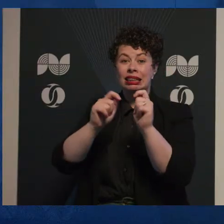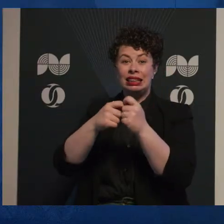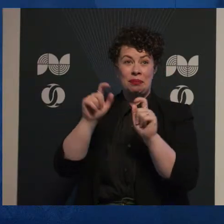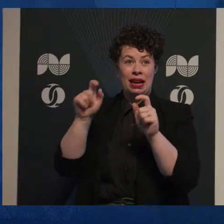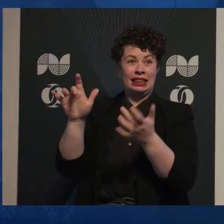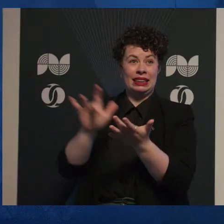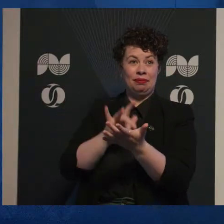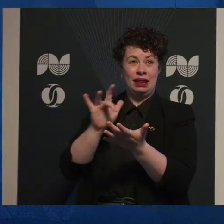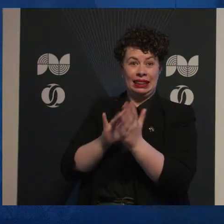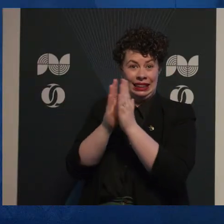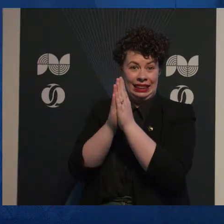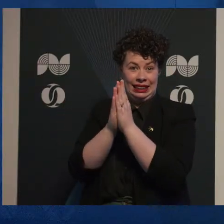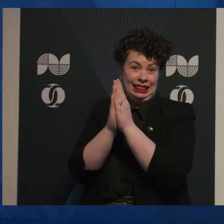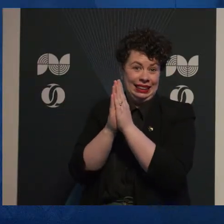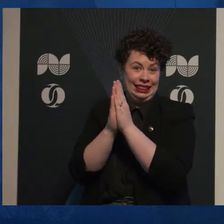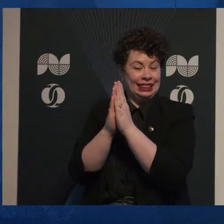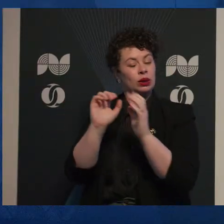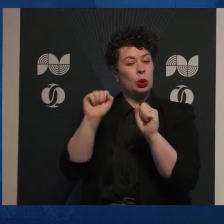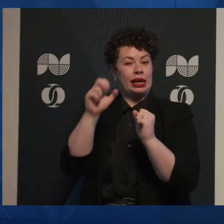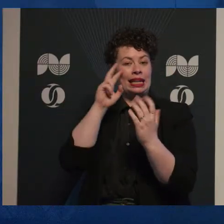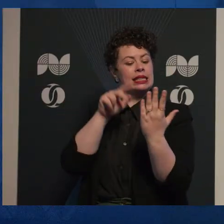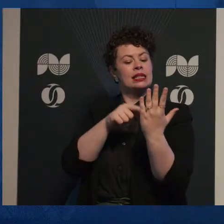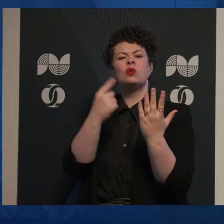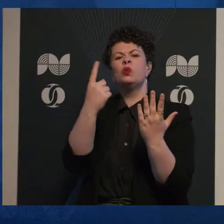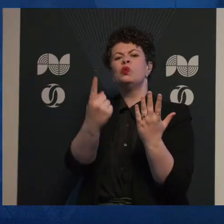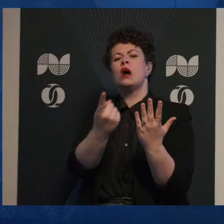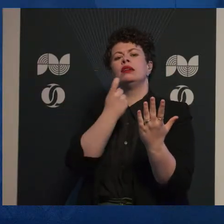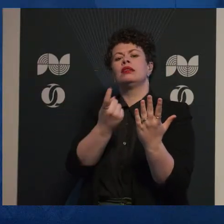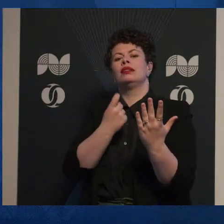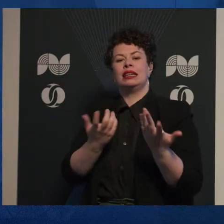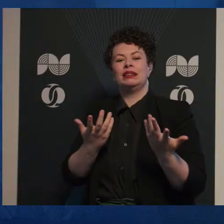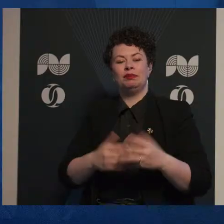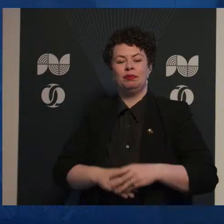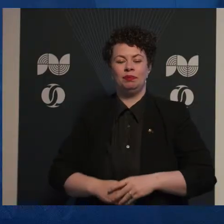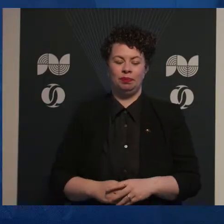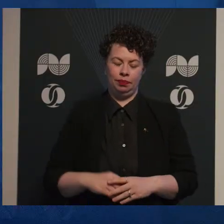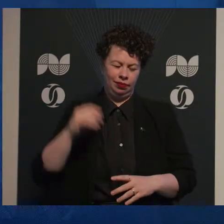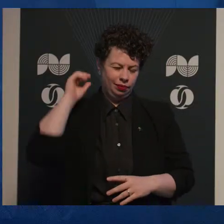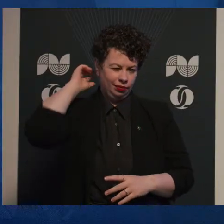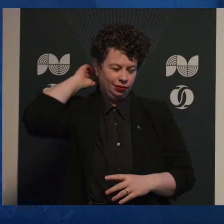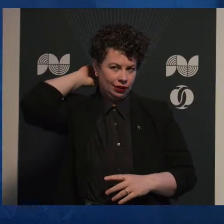start questions so I can see those who are sending in questions via Slido as well.